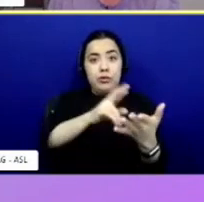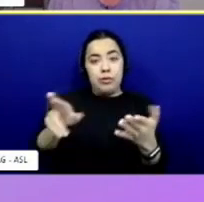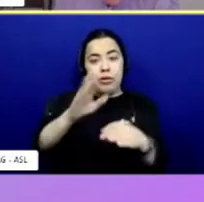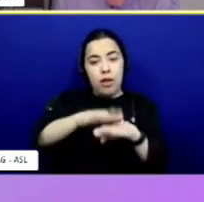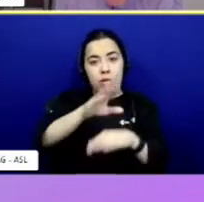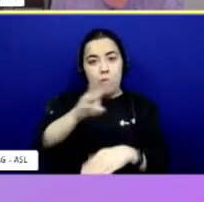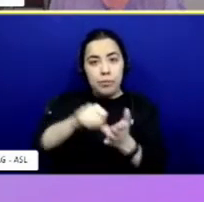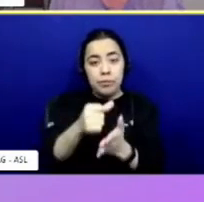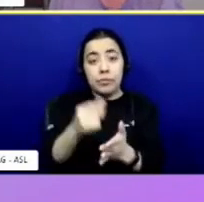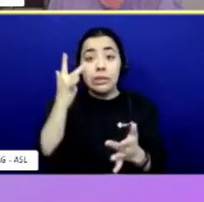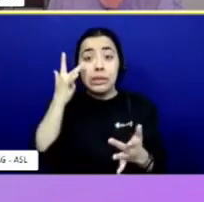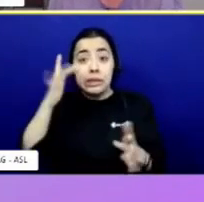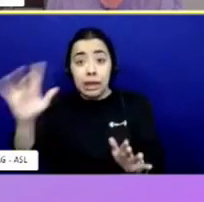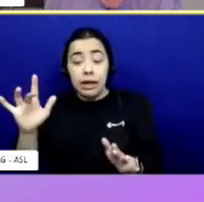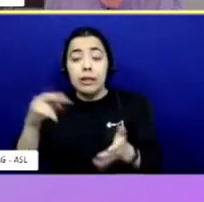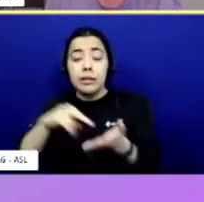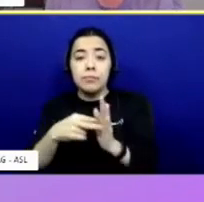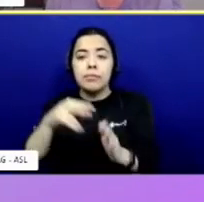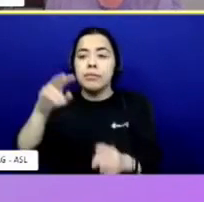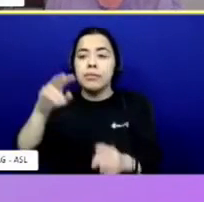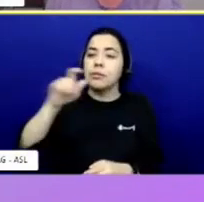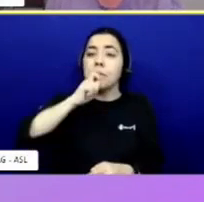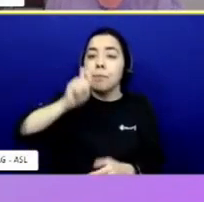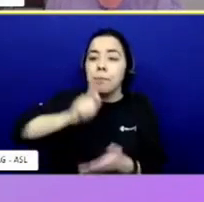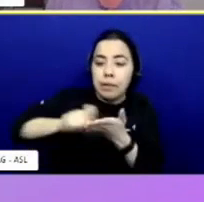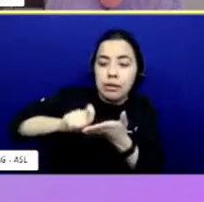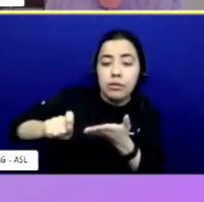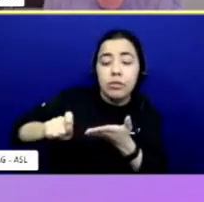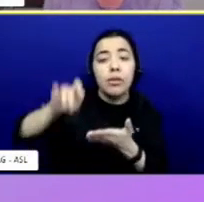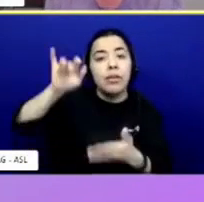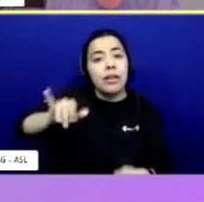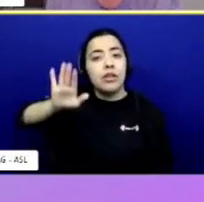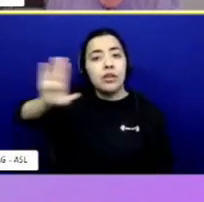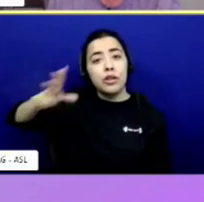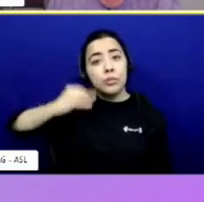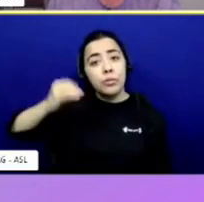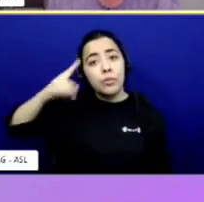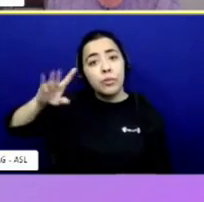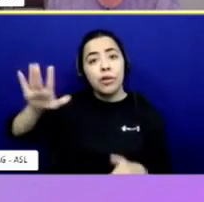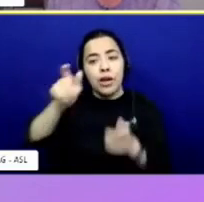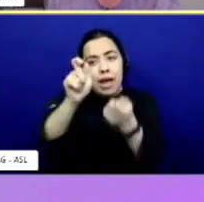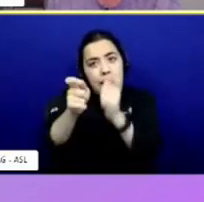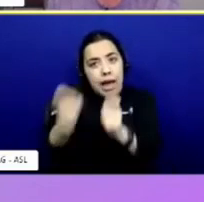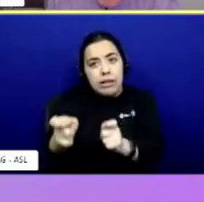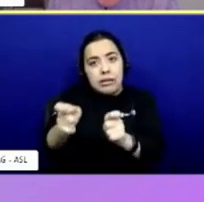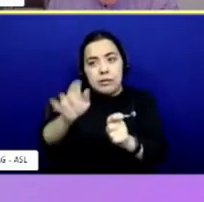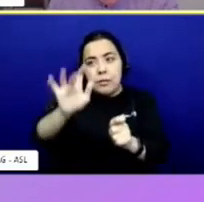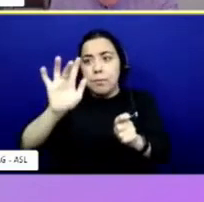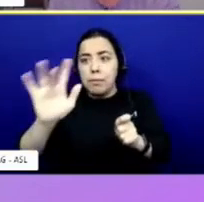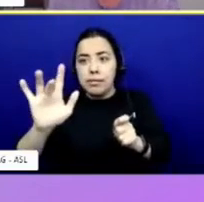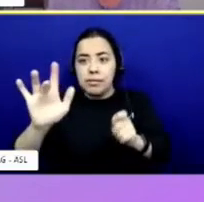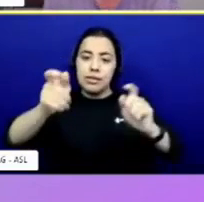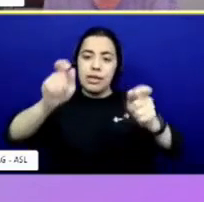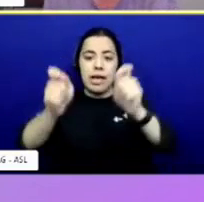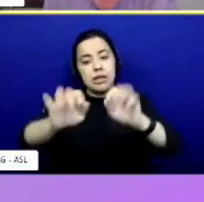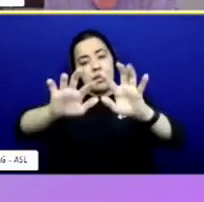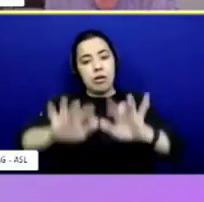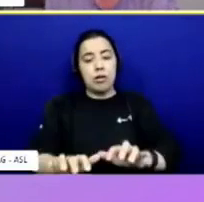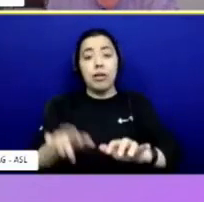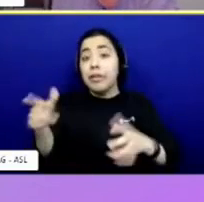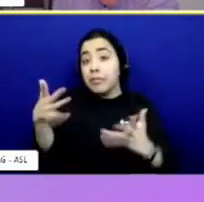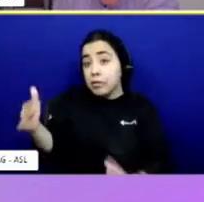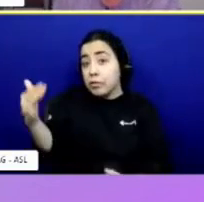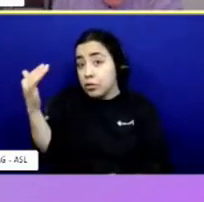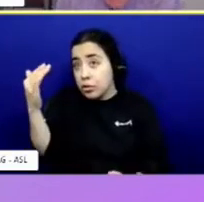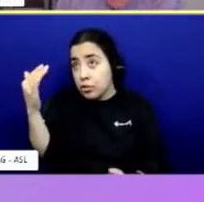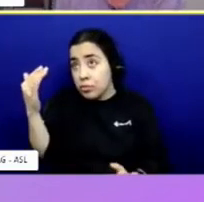was part of the edit button. That was just part of the experience. That was part of the content. They neither know